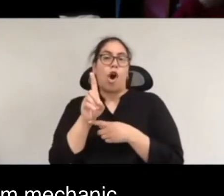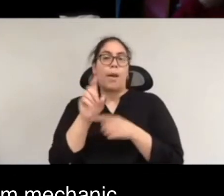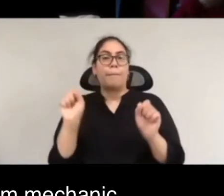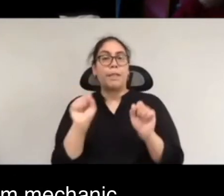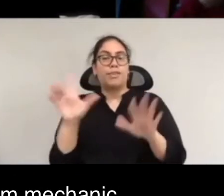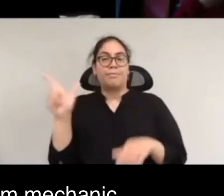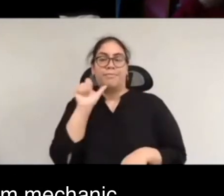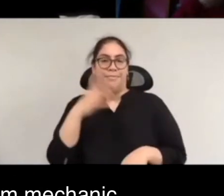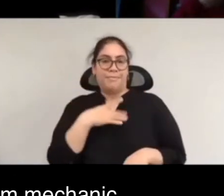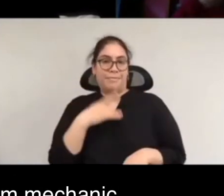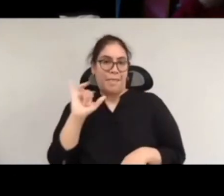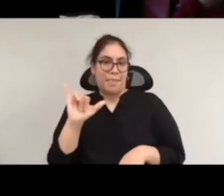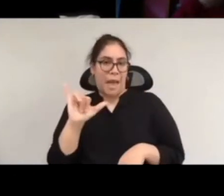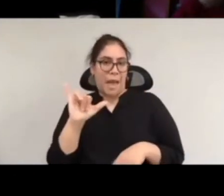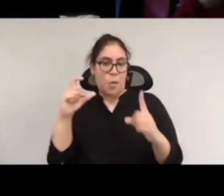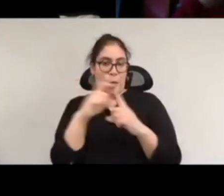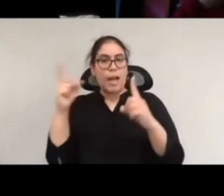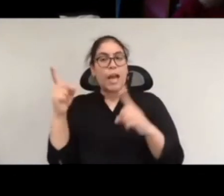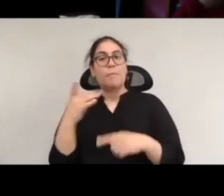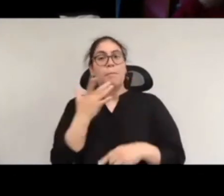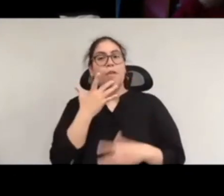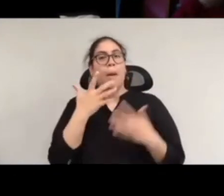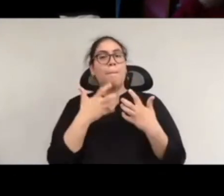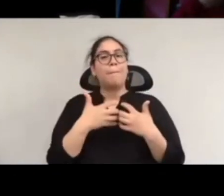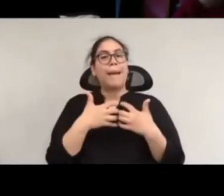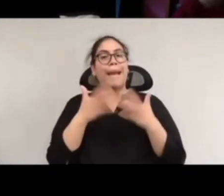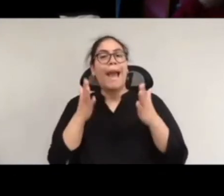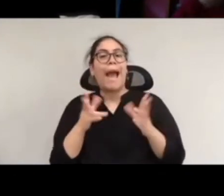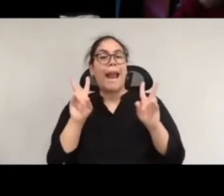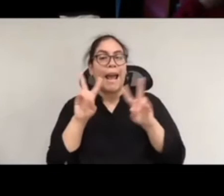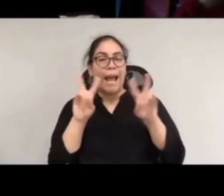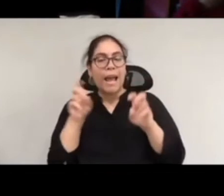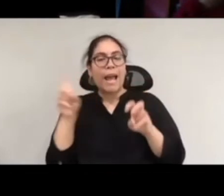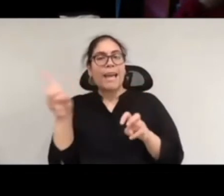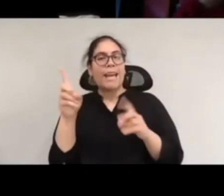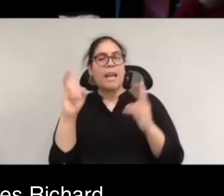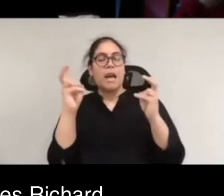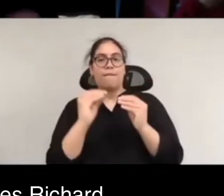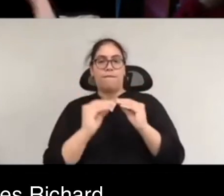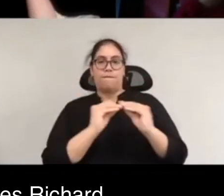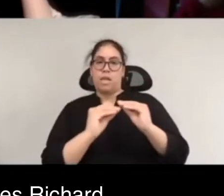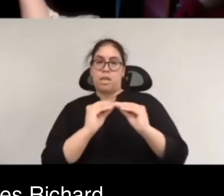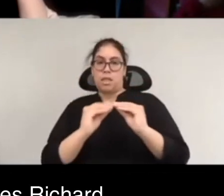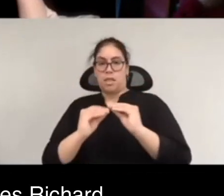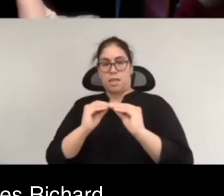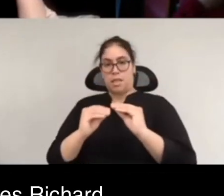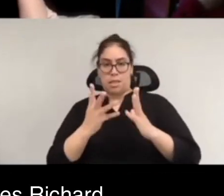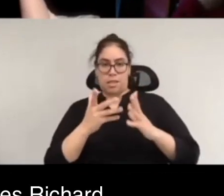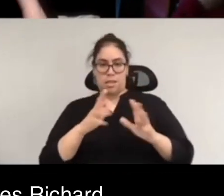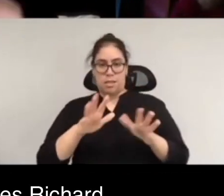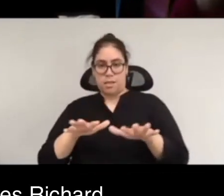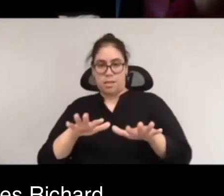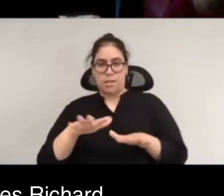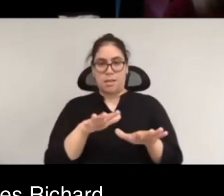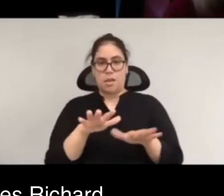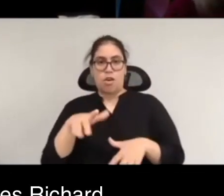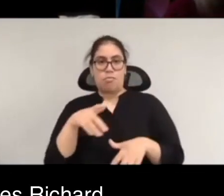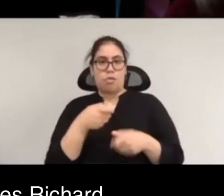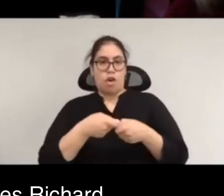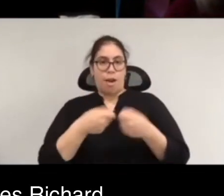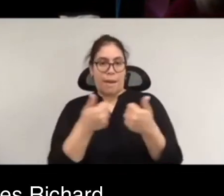term mechanic because he fixes card games. But what makes Richard Turner